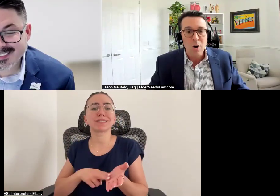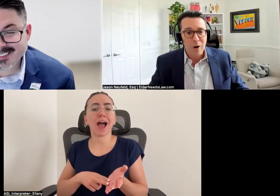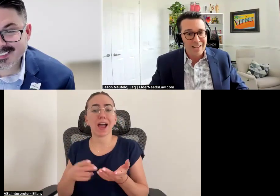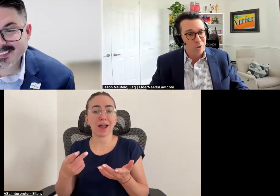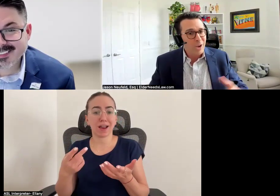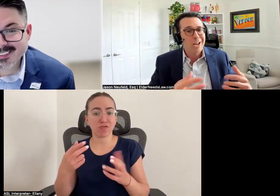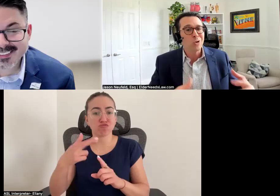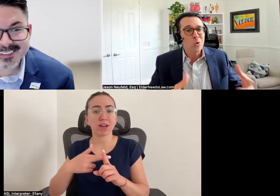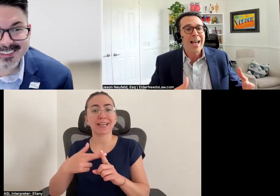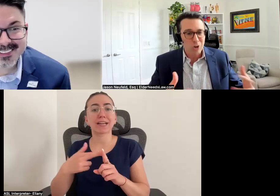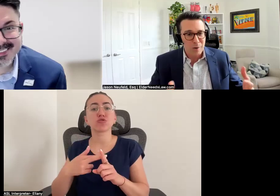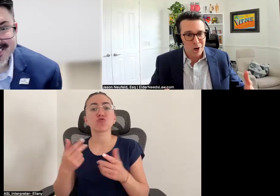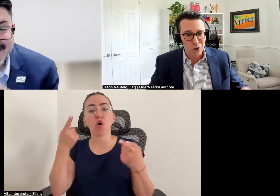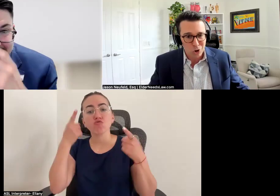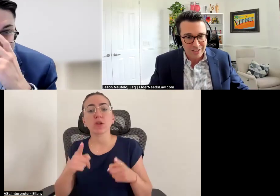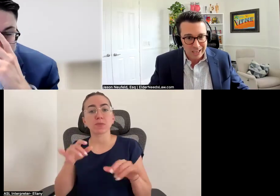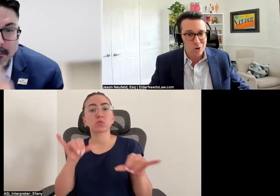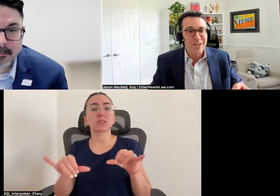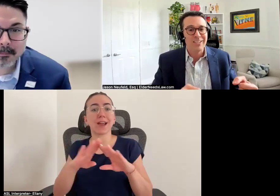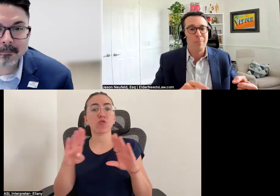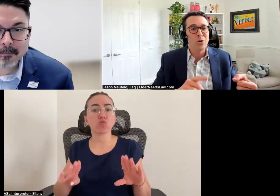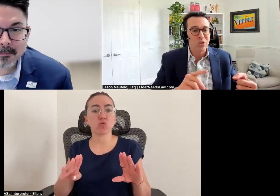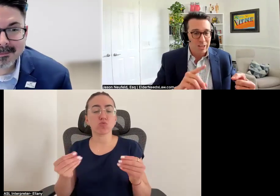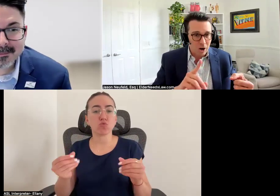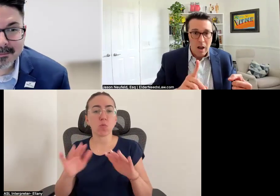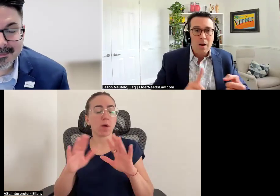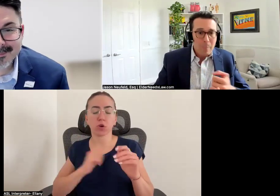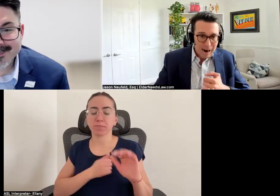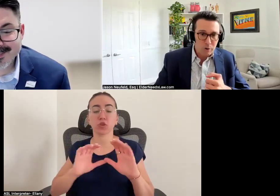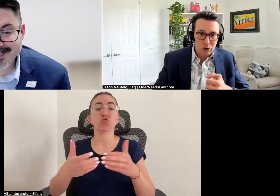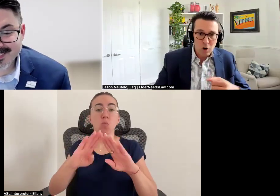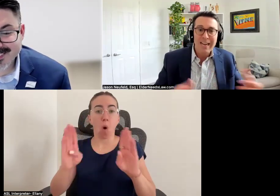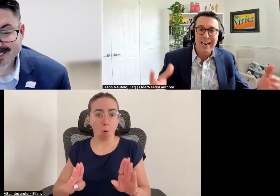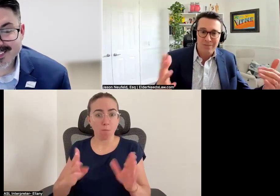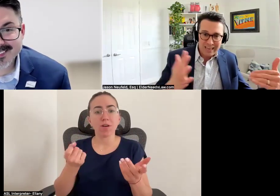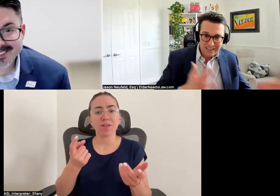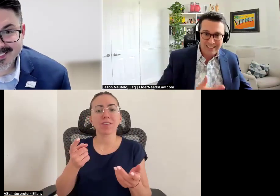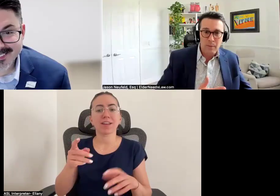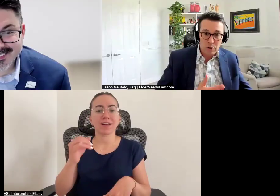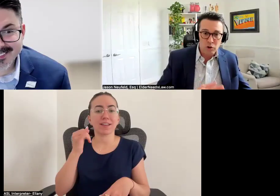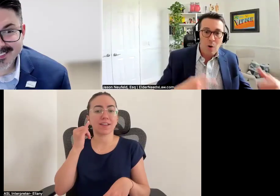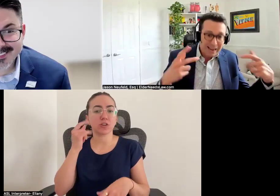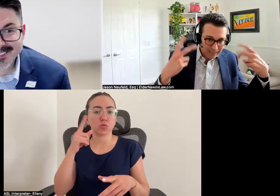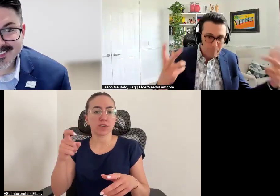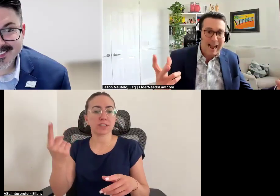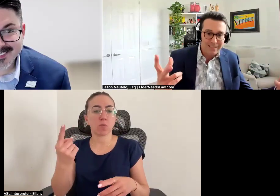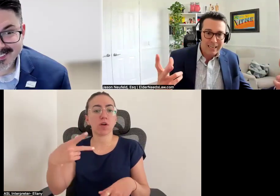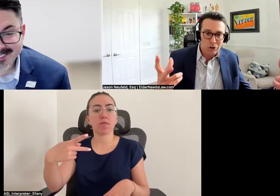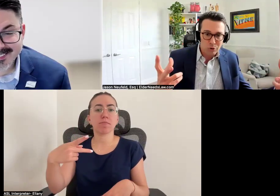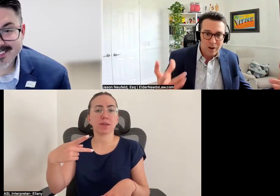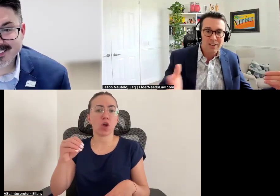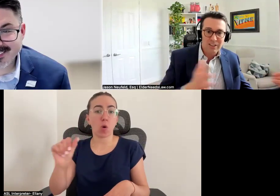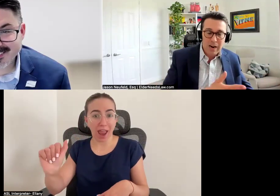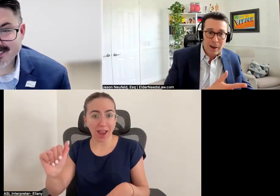home, right? You can't do that just because you're a trustee. You need someone who's either power of attorney if the disabled individual has the